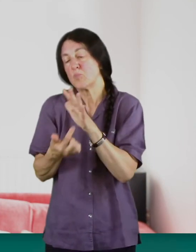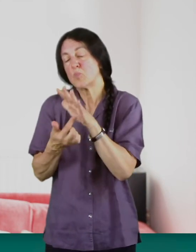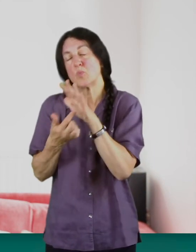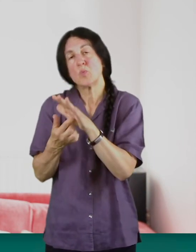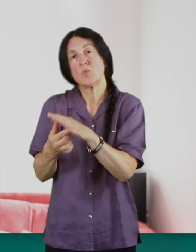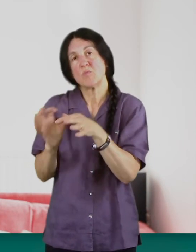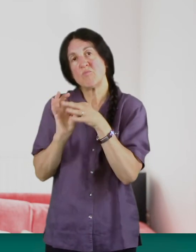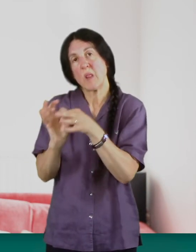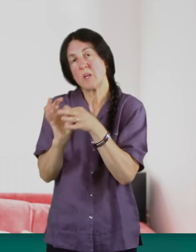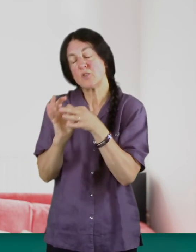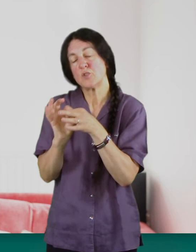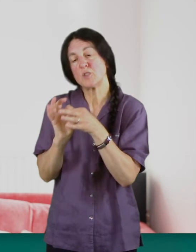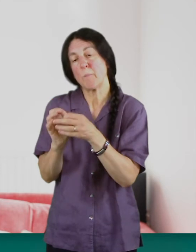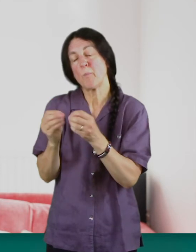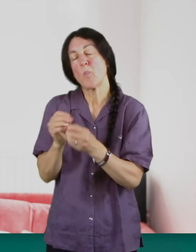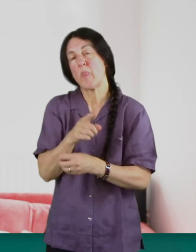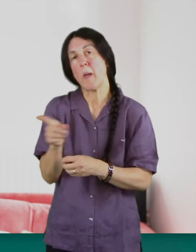people.